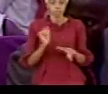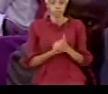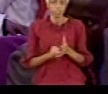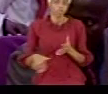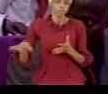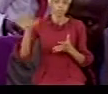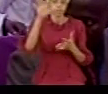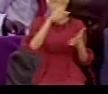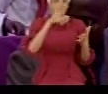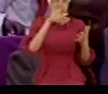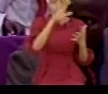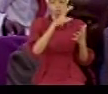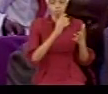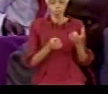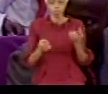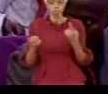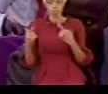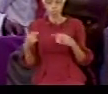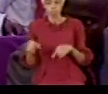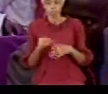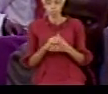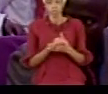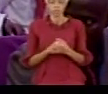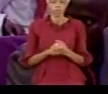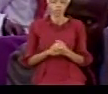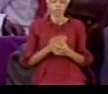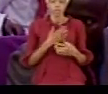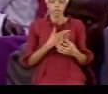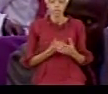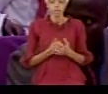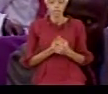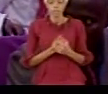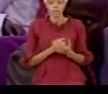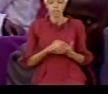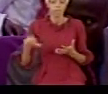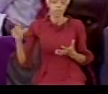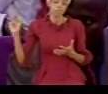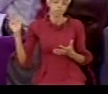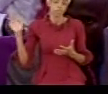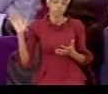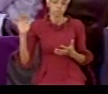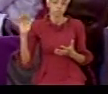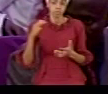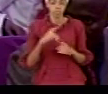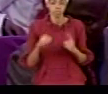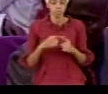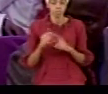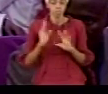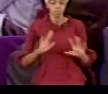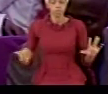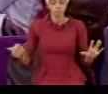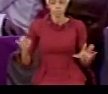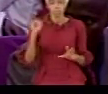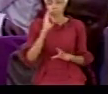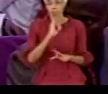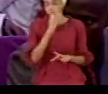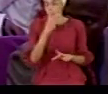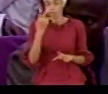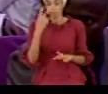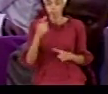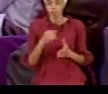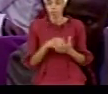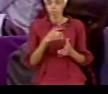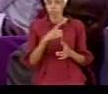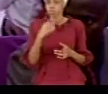in the morning the dew lay round about the host. Verse 15. And when the children of Israel saw it, they said one to